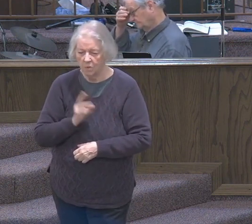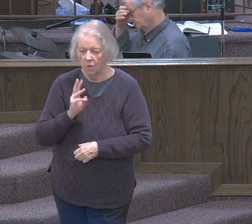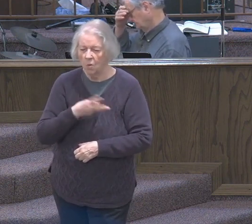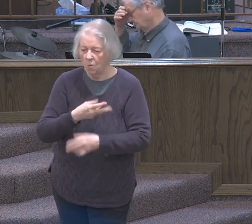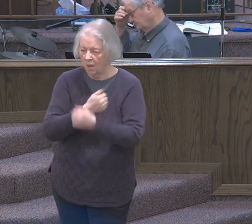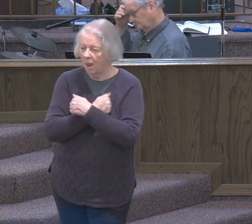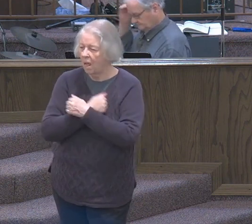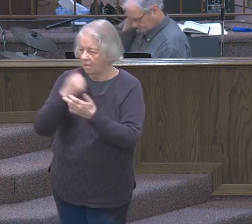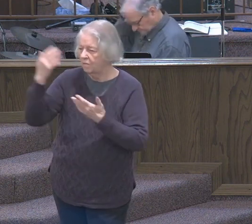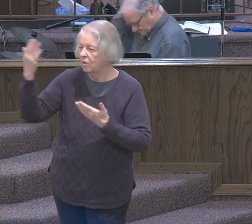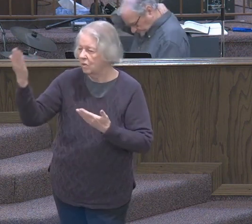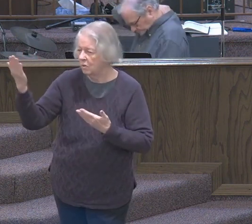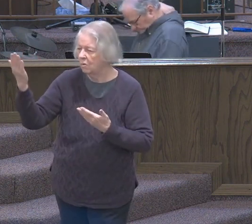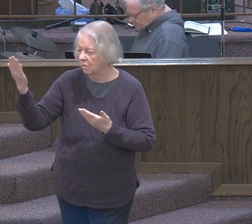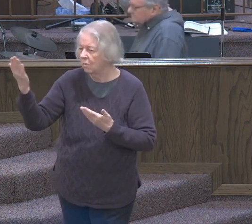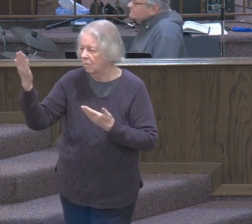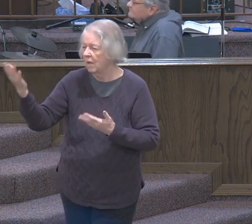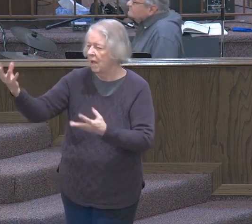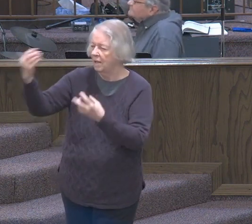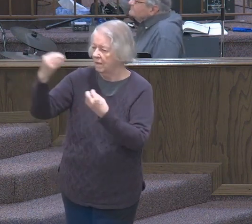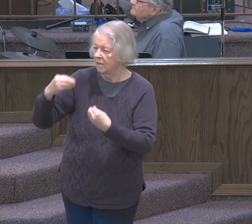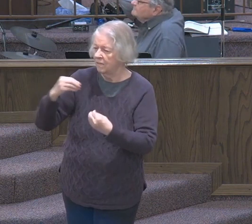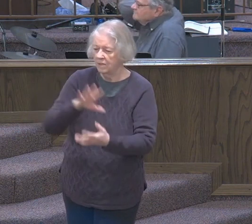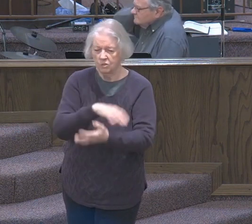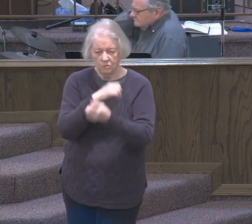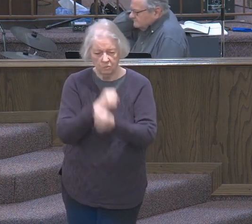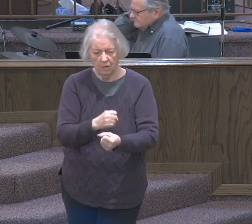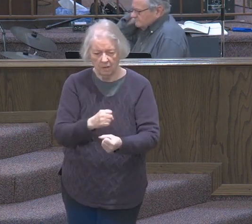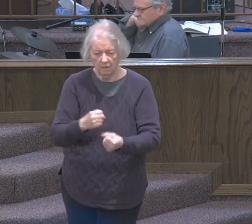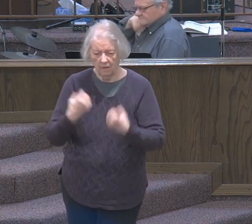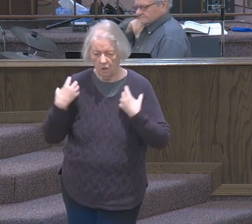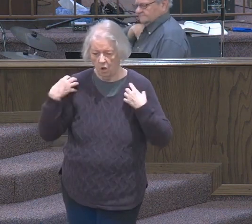Give us strength and courage and wisdom.